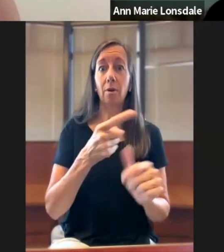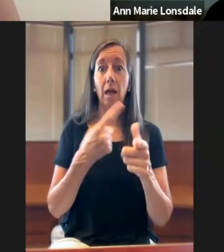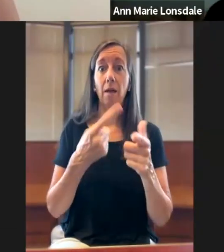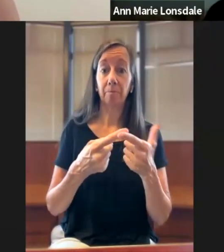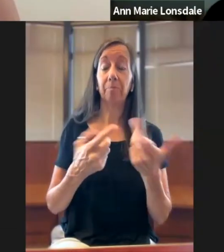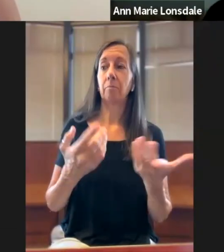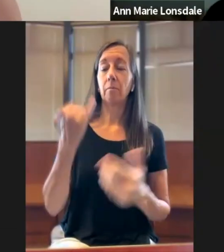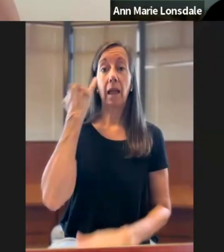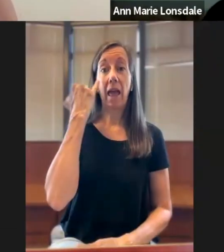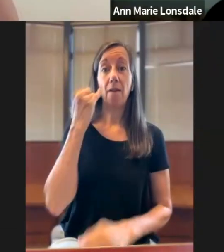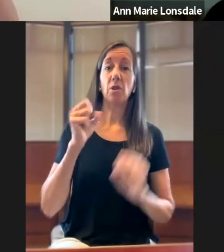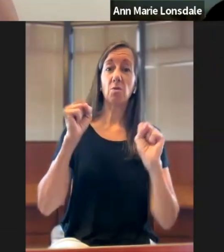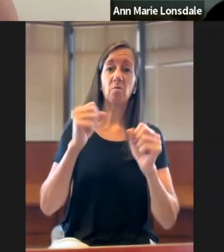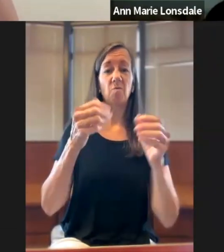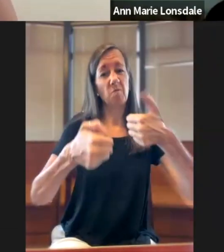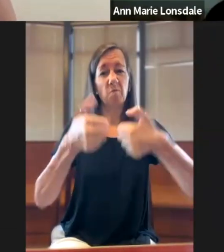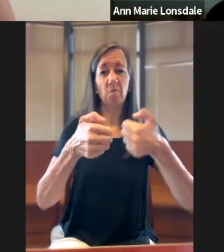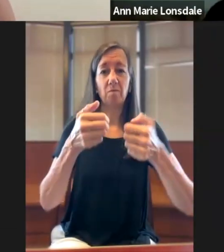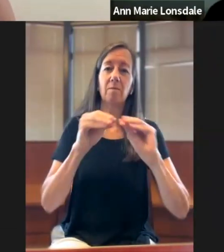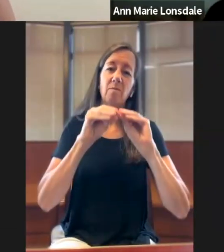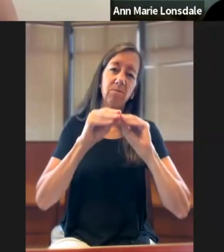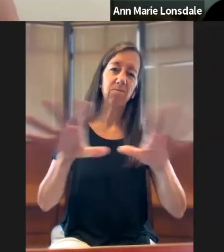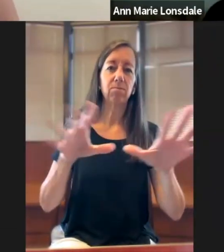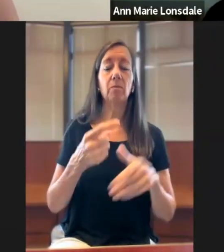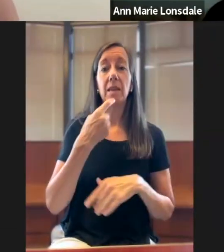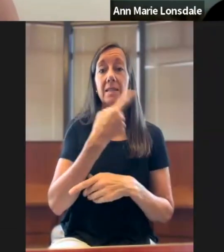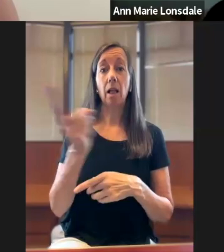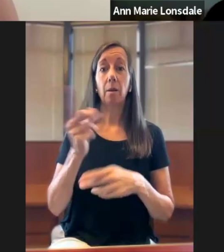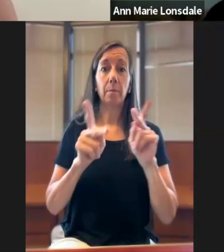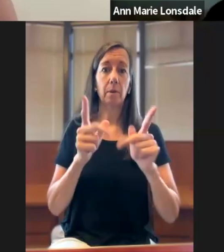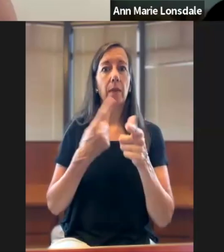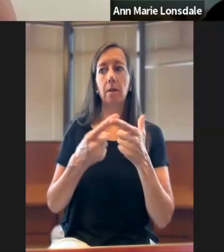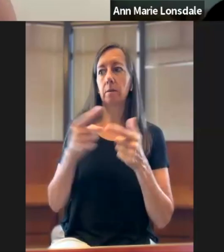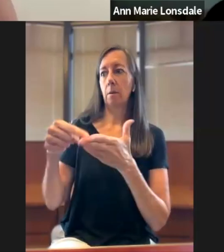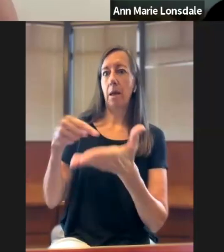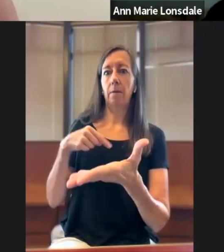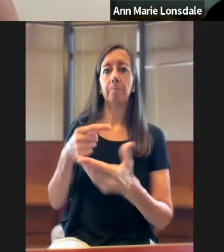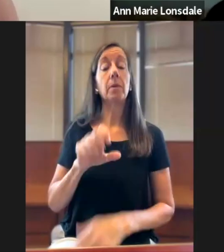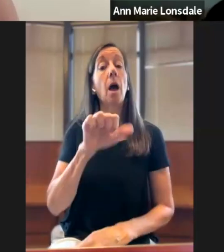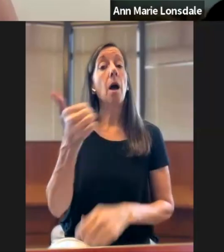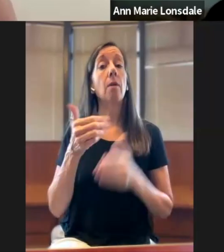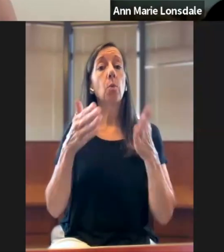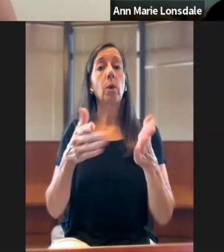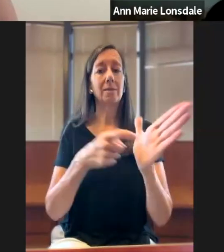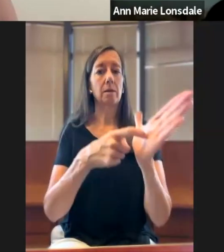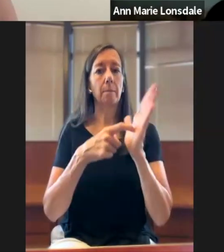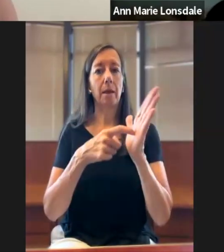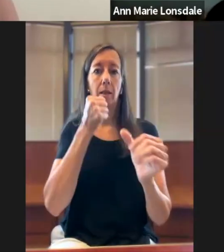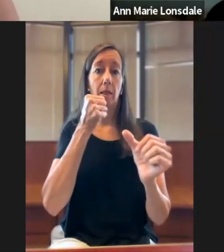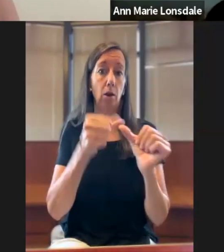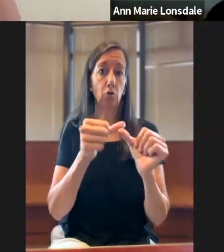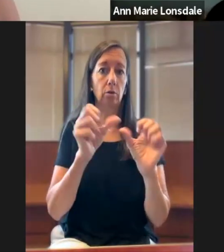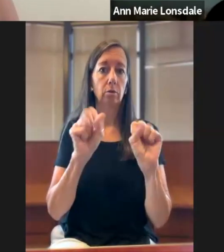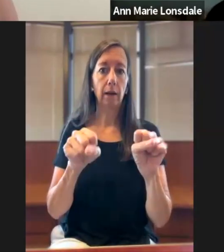that was another way to kind of force their hand, or at least their response. The other way is a demand letter. So you